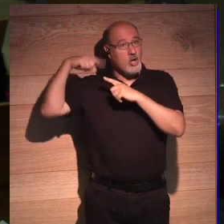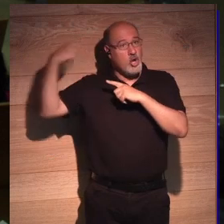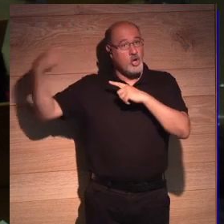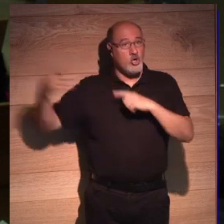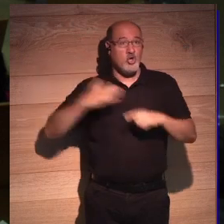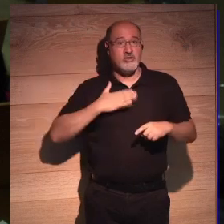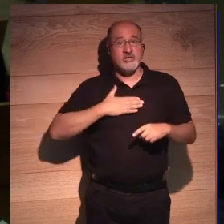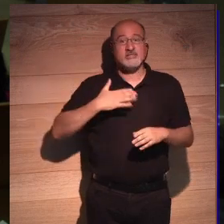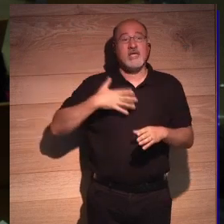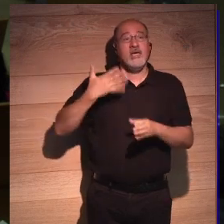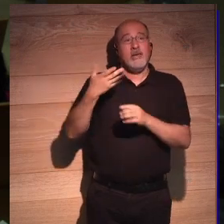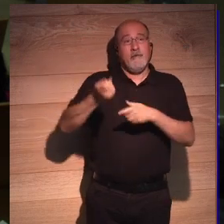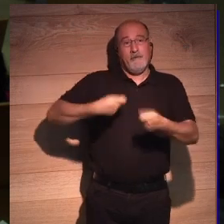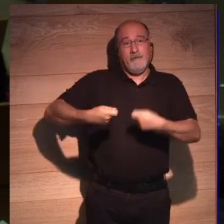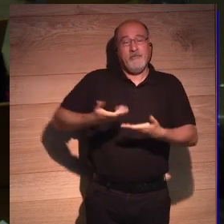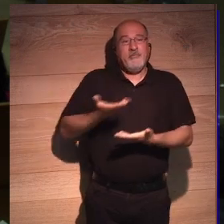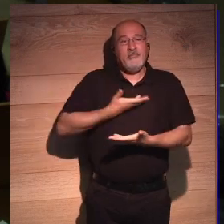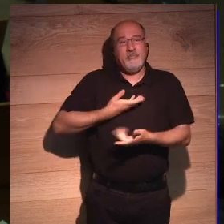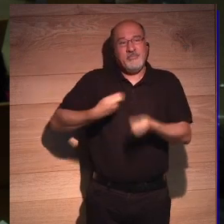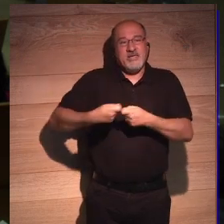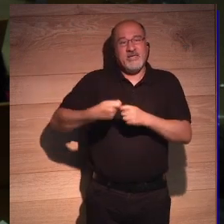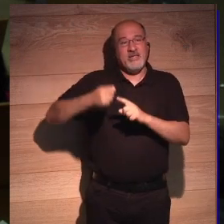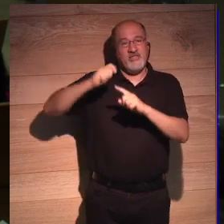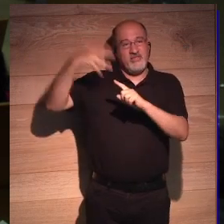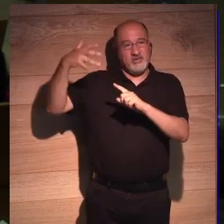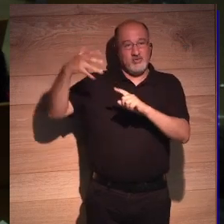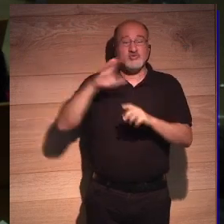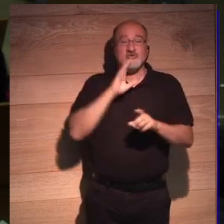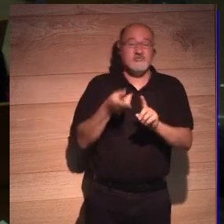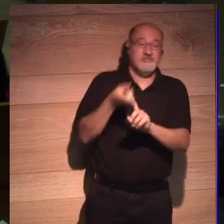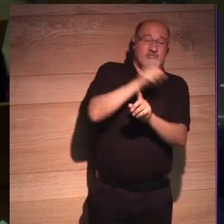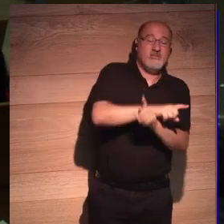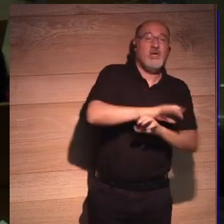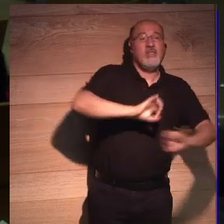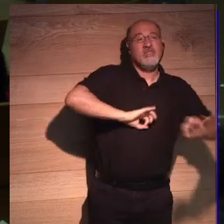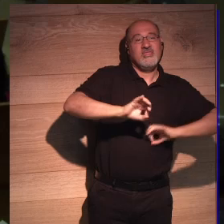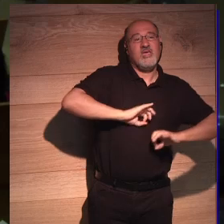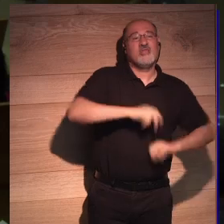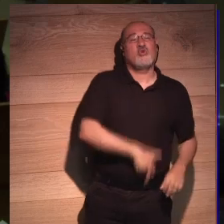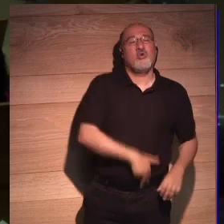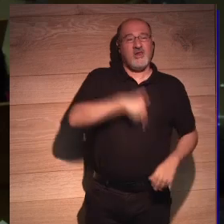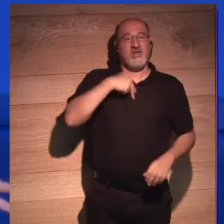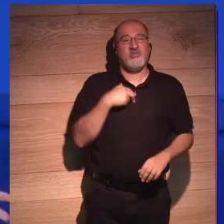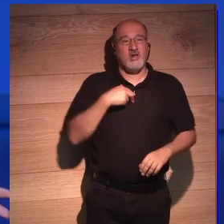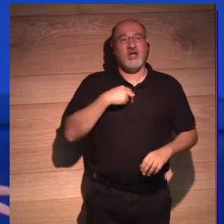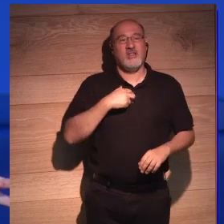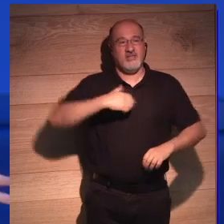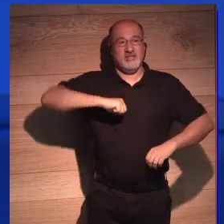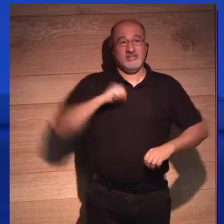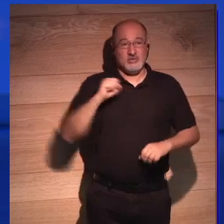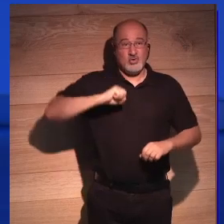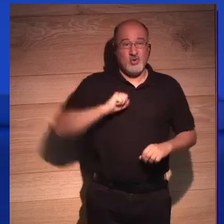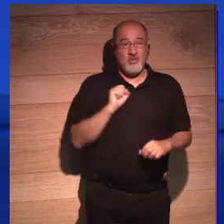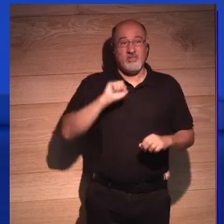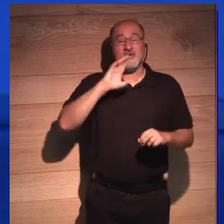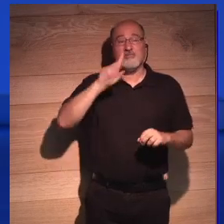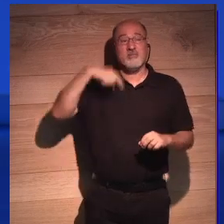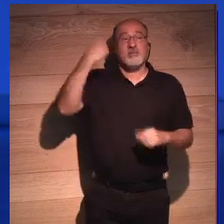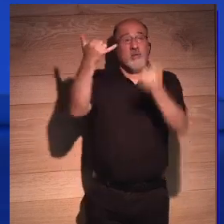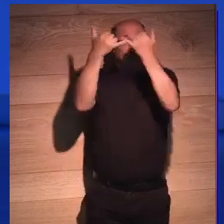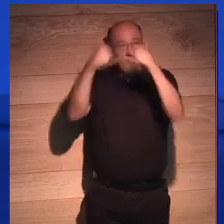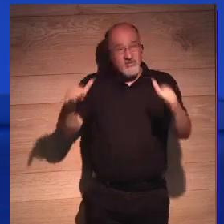We collaborated with the National Theatre of Scotland, and we took a VR festival there to Dundee. We went